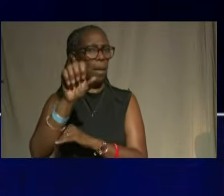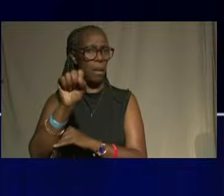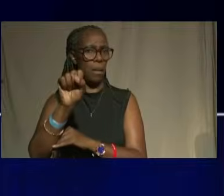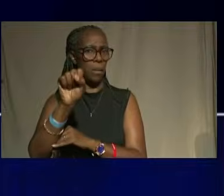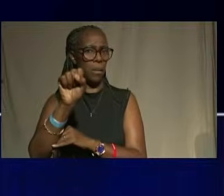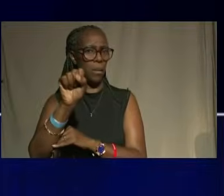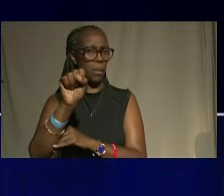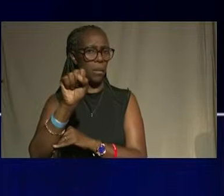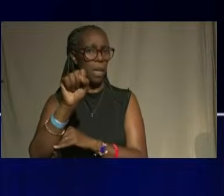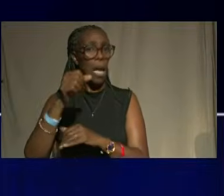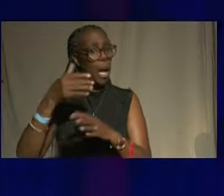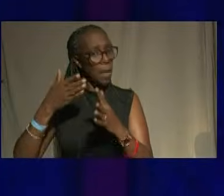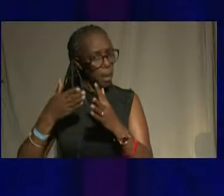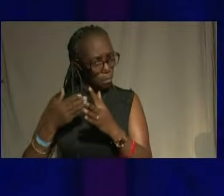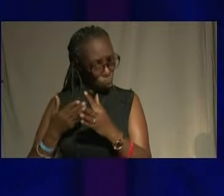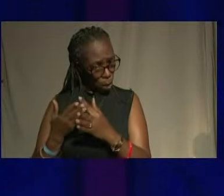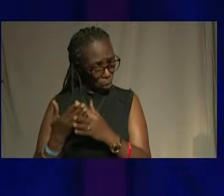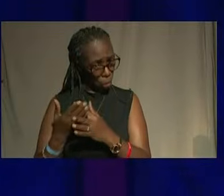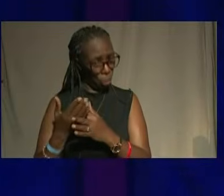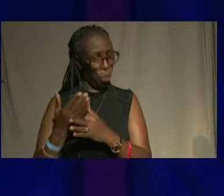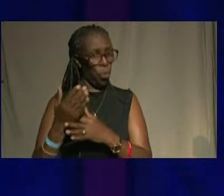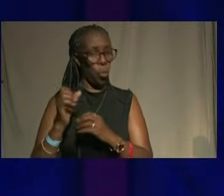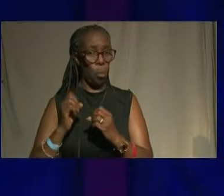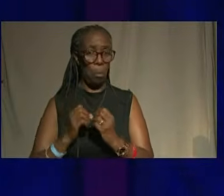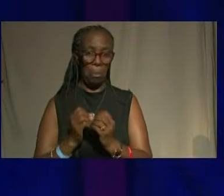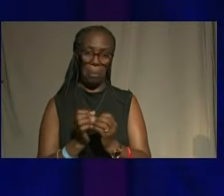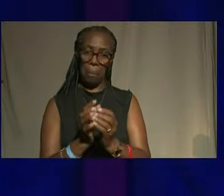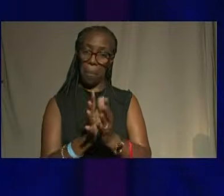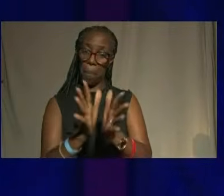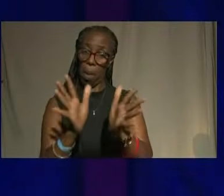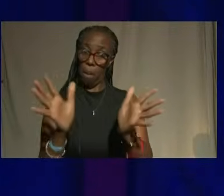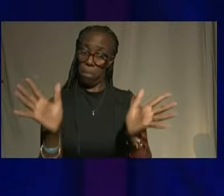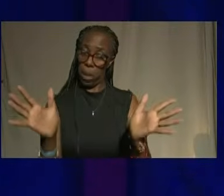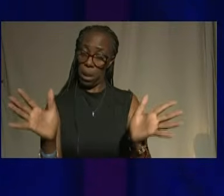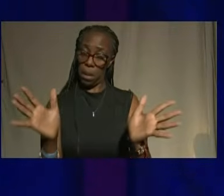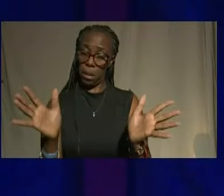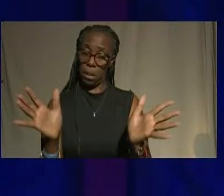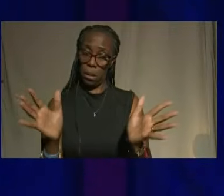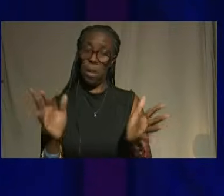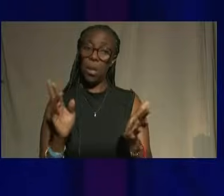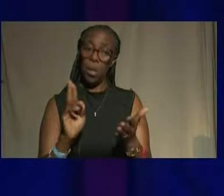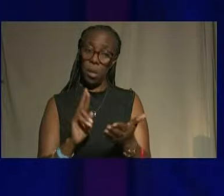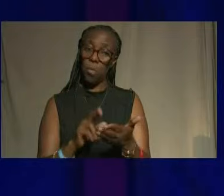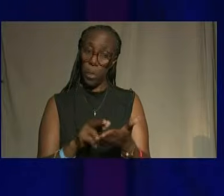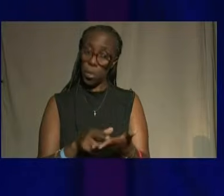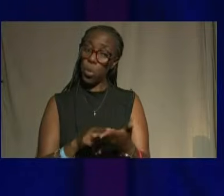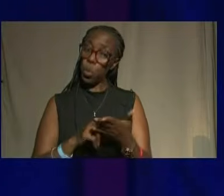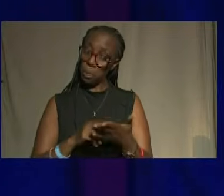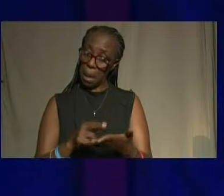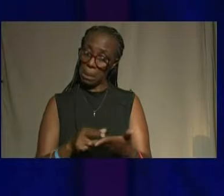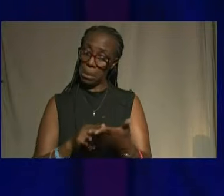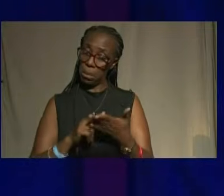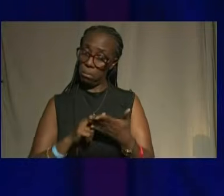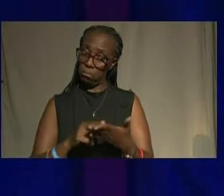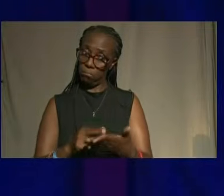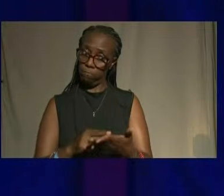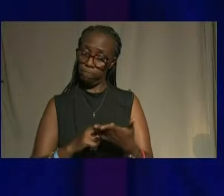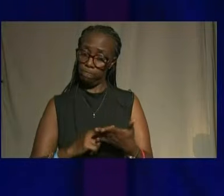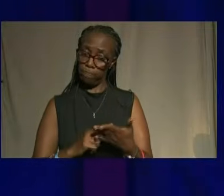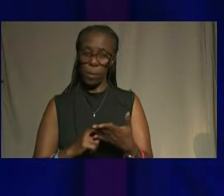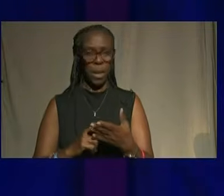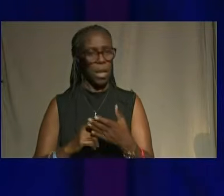and they went through a very public recruitment process. The job was advertised,